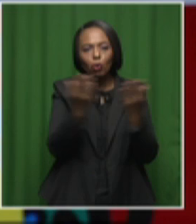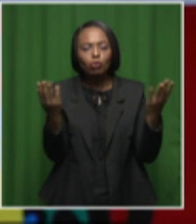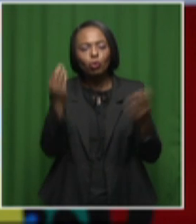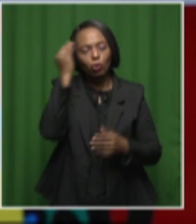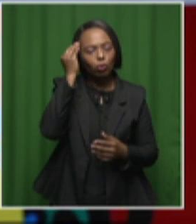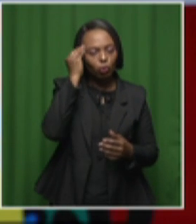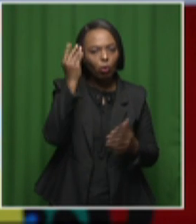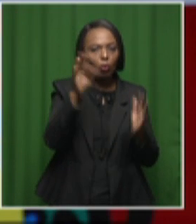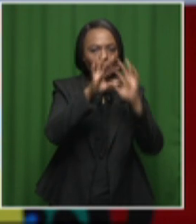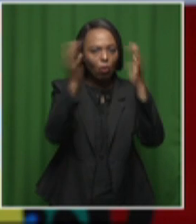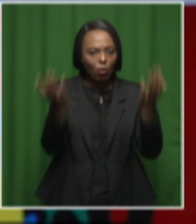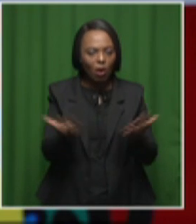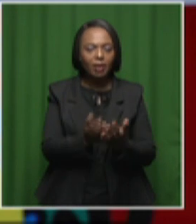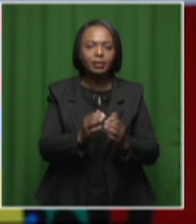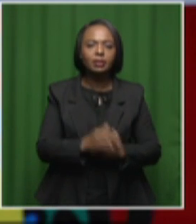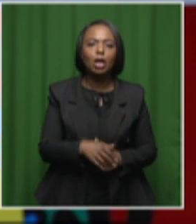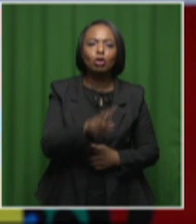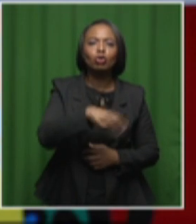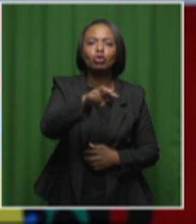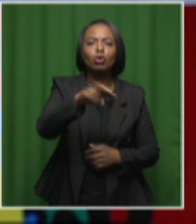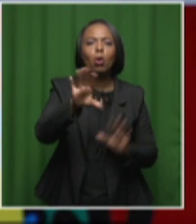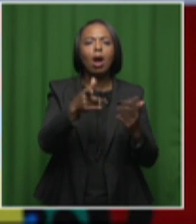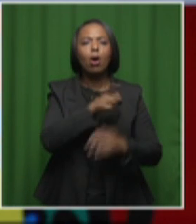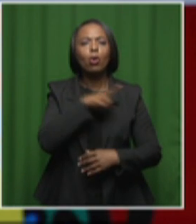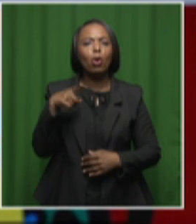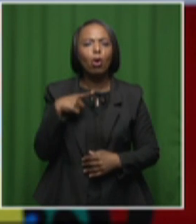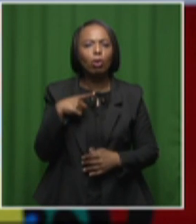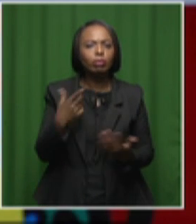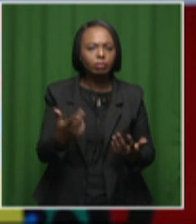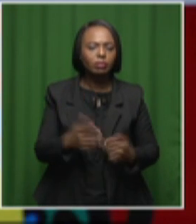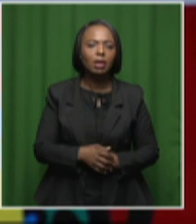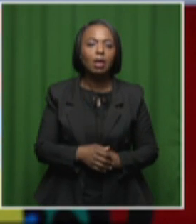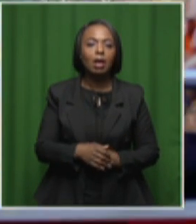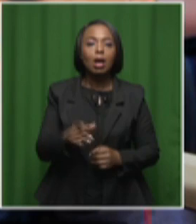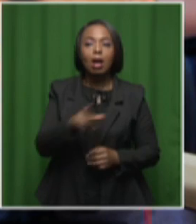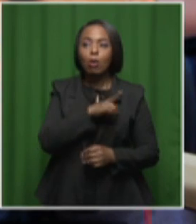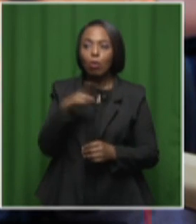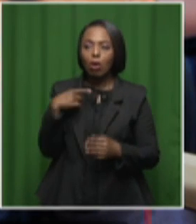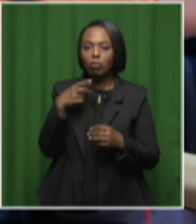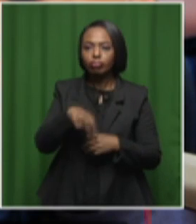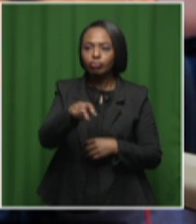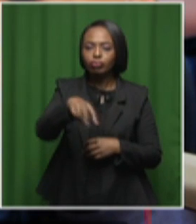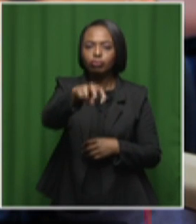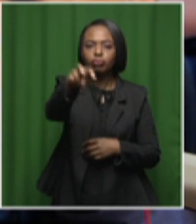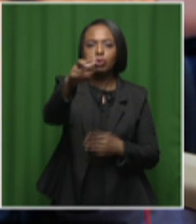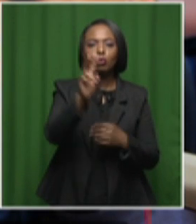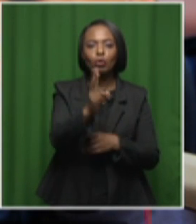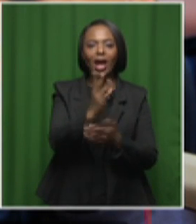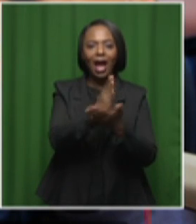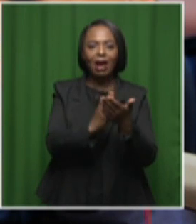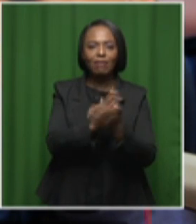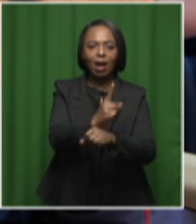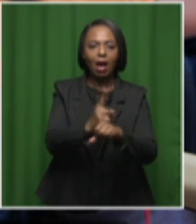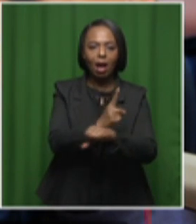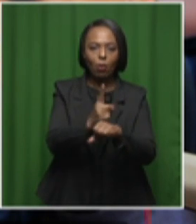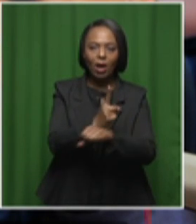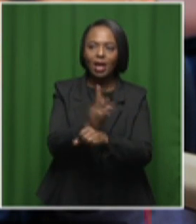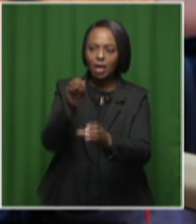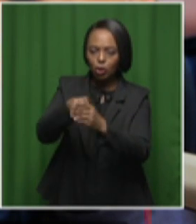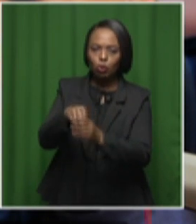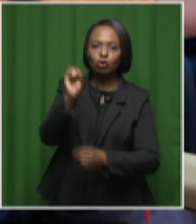world. And how long is the tour, the entire loop? The entire loop, you're looking at 2.5 hours, with Soweto